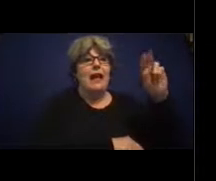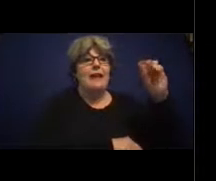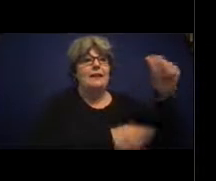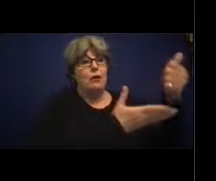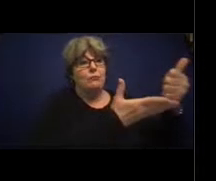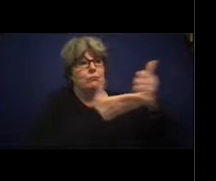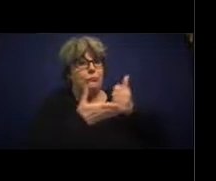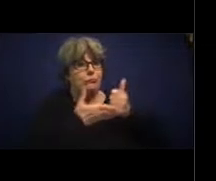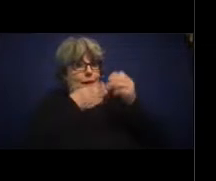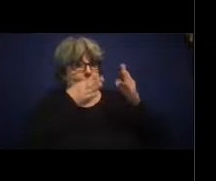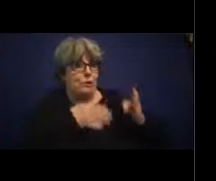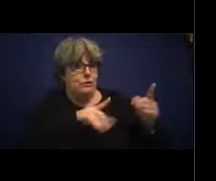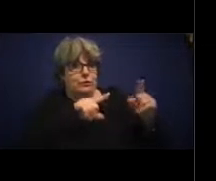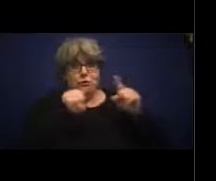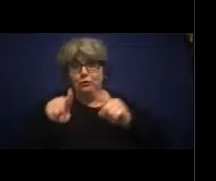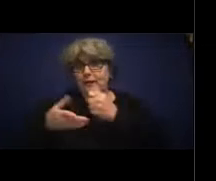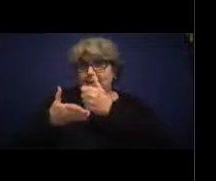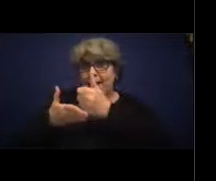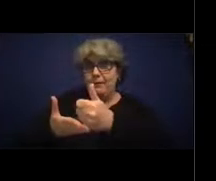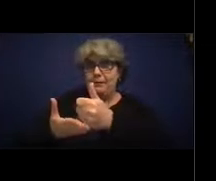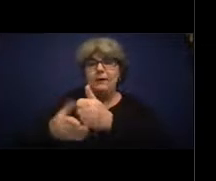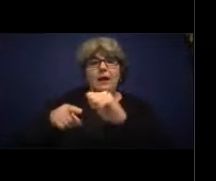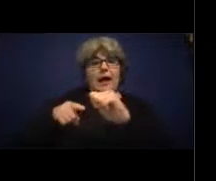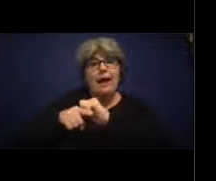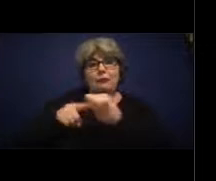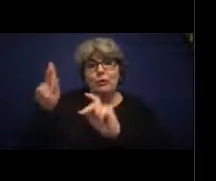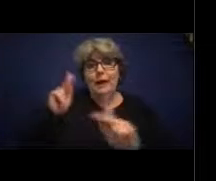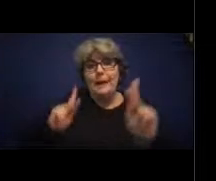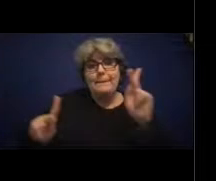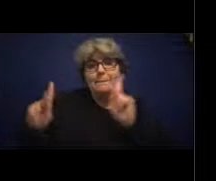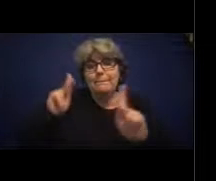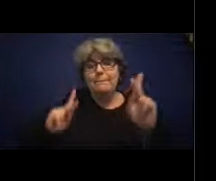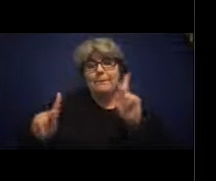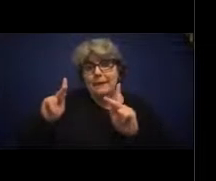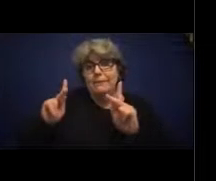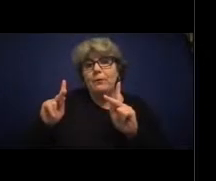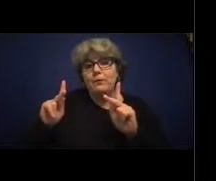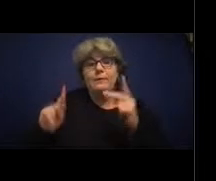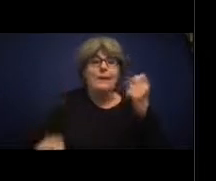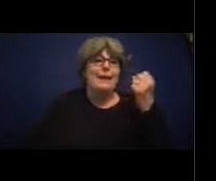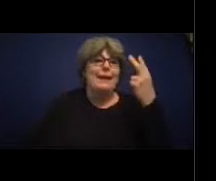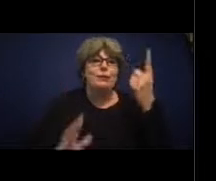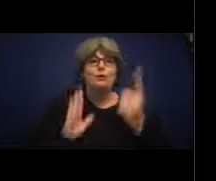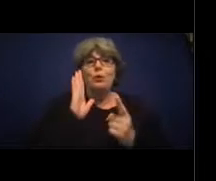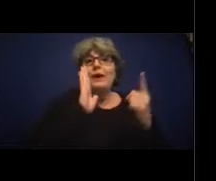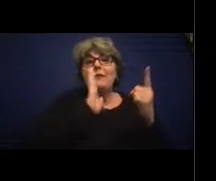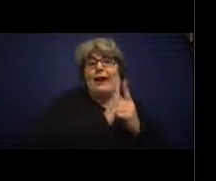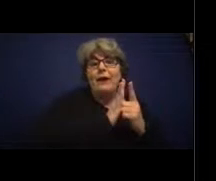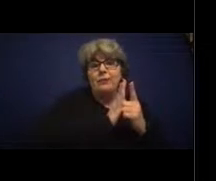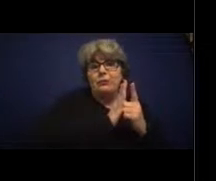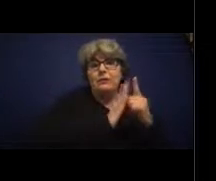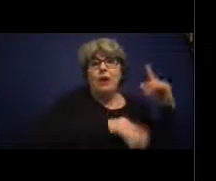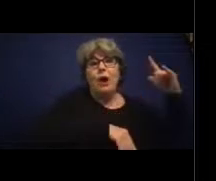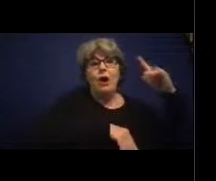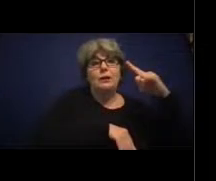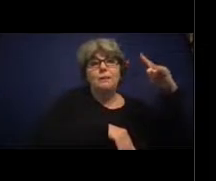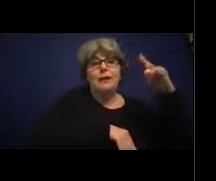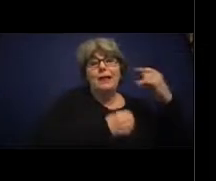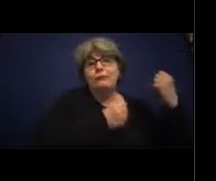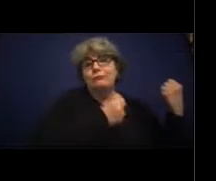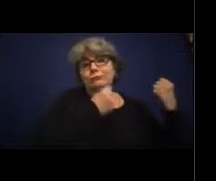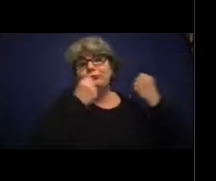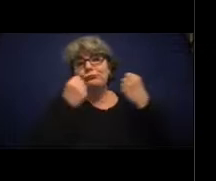meteorologist to help us out. And we have specially trained people that will, within 12 hours usually, hop on a plane or hop in the car, and